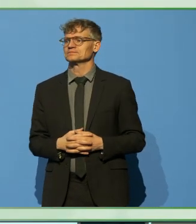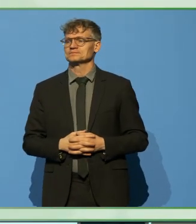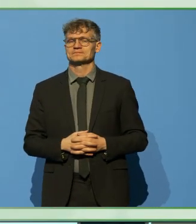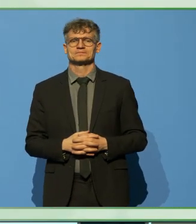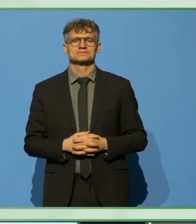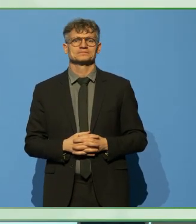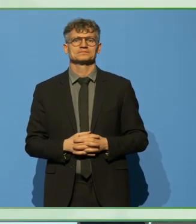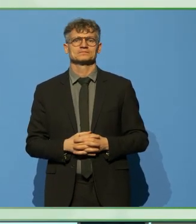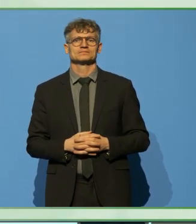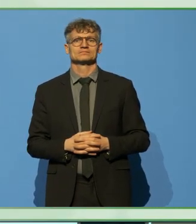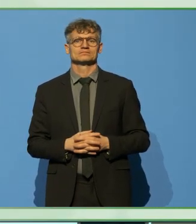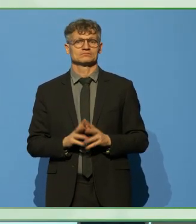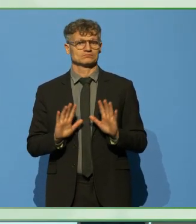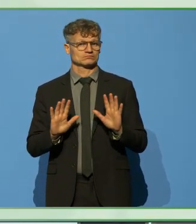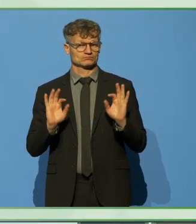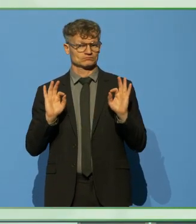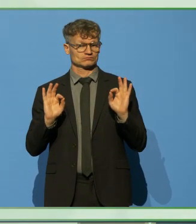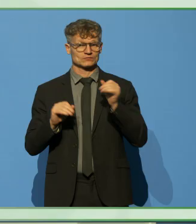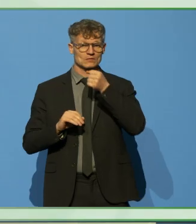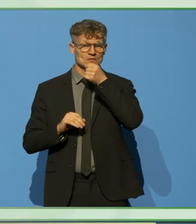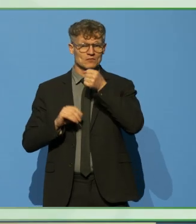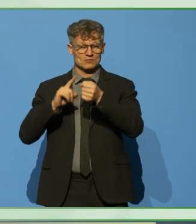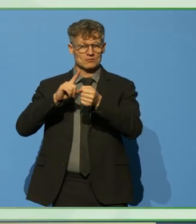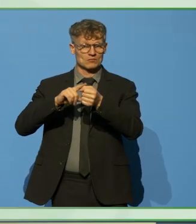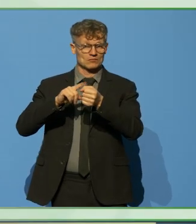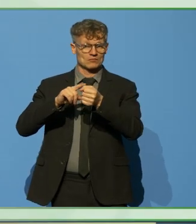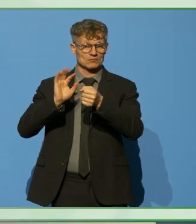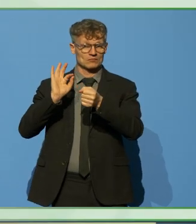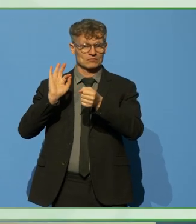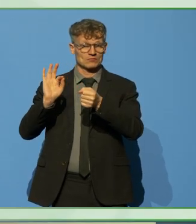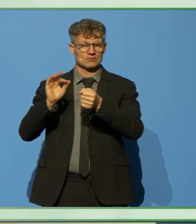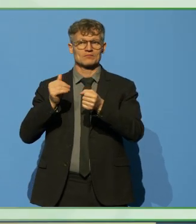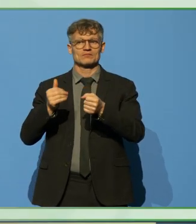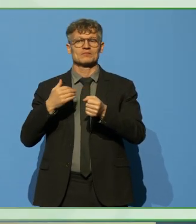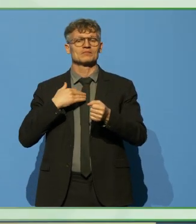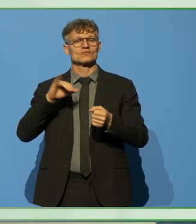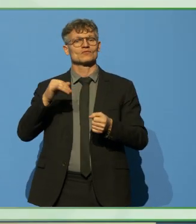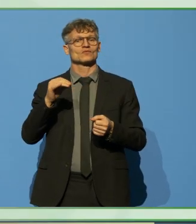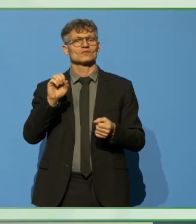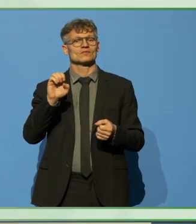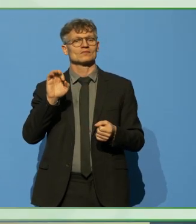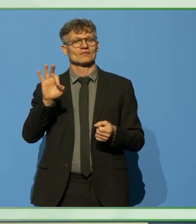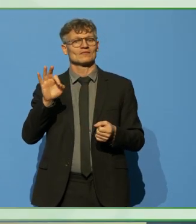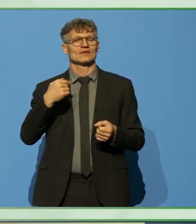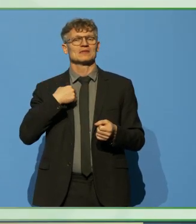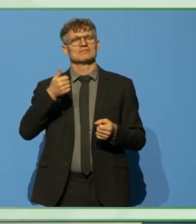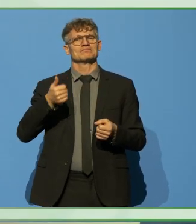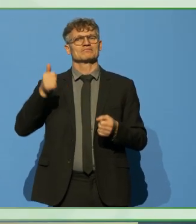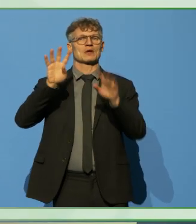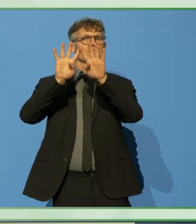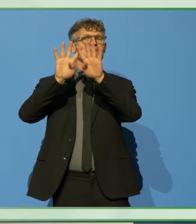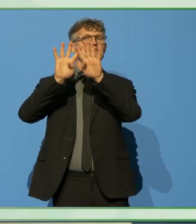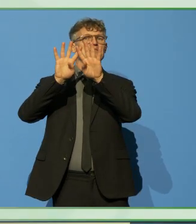Hi, does it work? It does work, yeah, okay. Hi. So my name is Joseph, I'm a board member of the Austrian Central